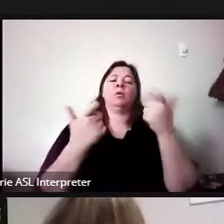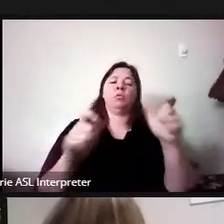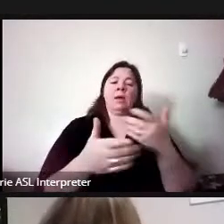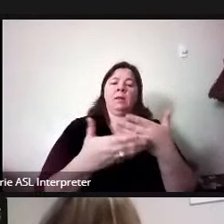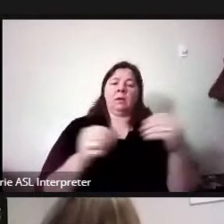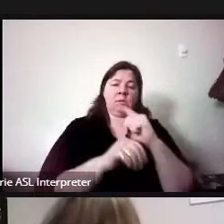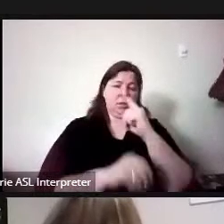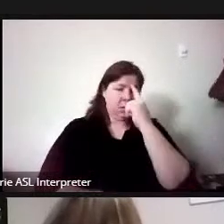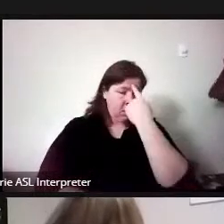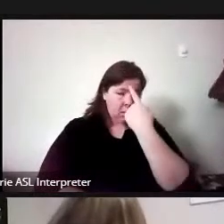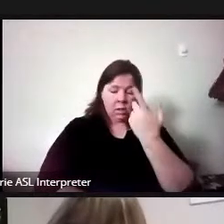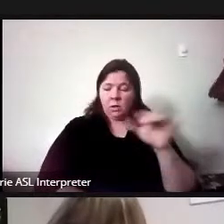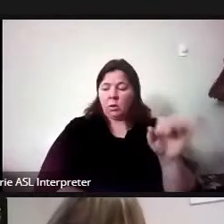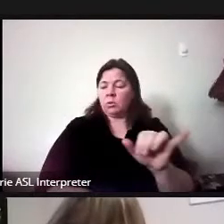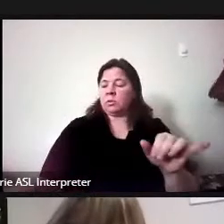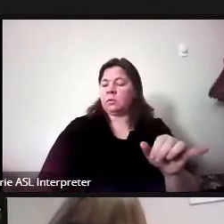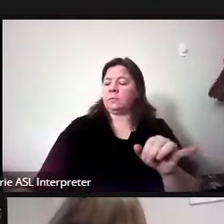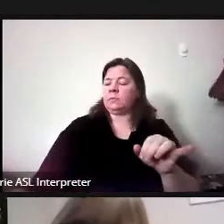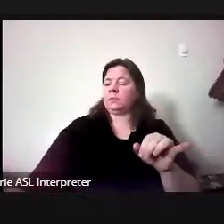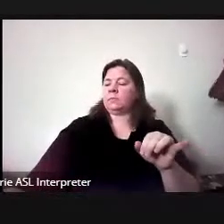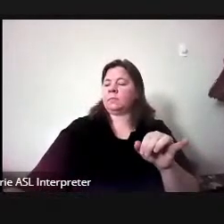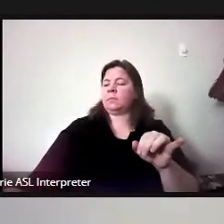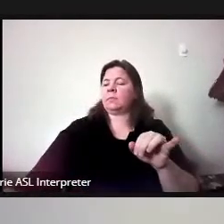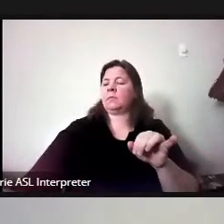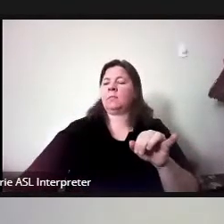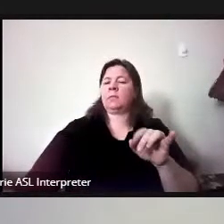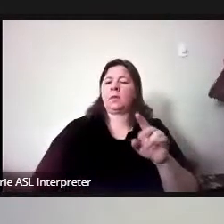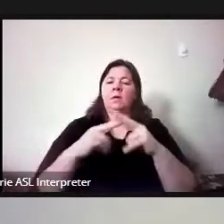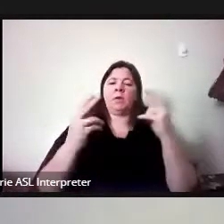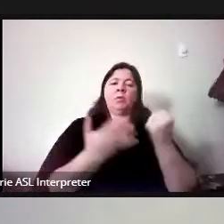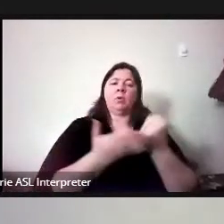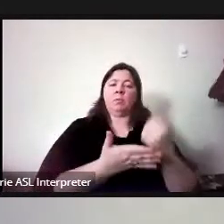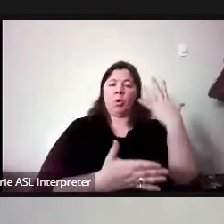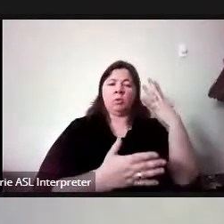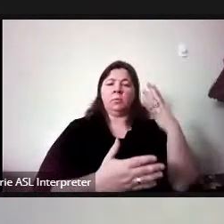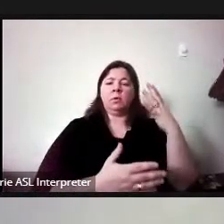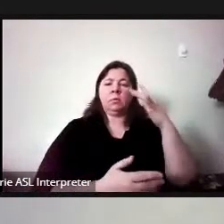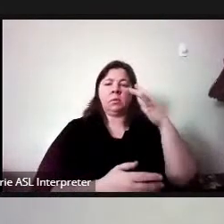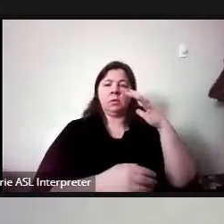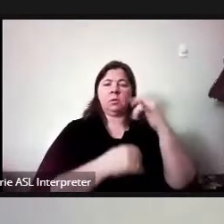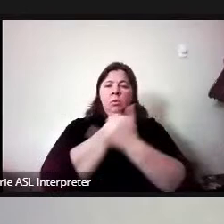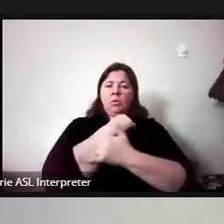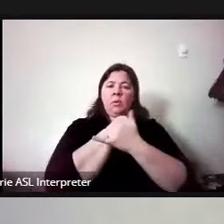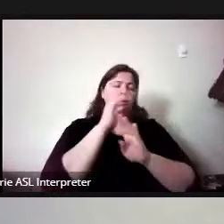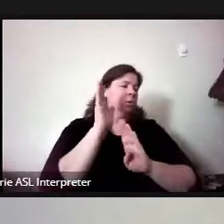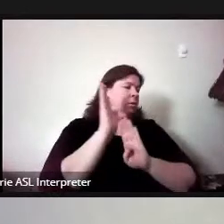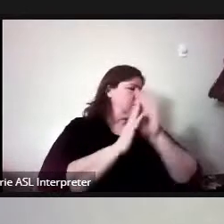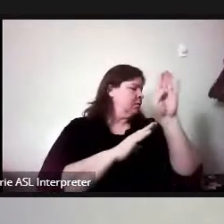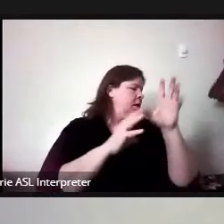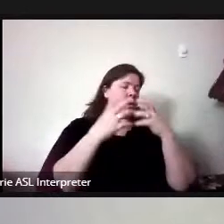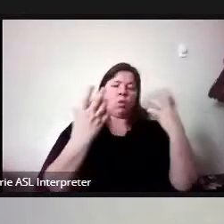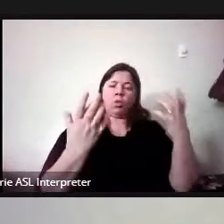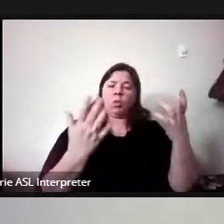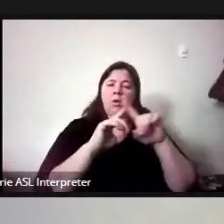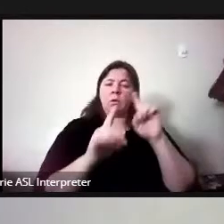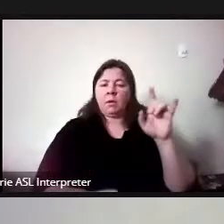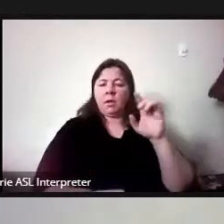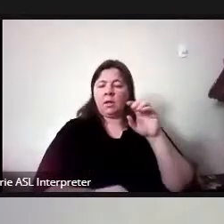in India. India, no doubt, is a very, very prospering country. It's developing so much, but there